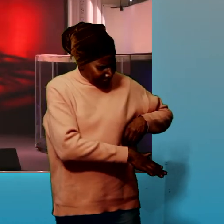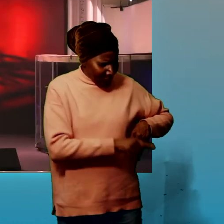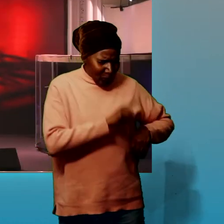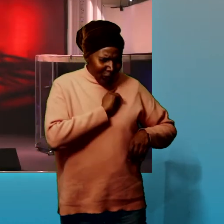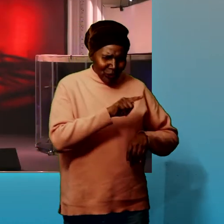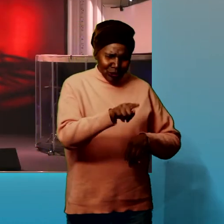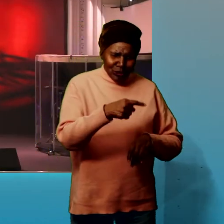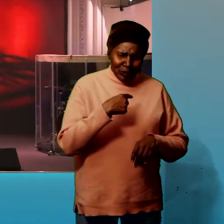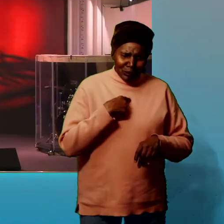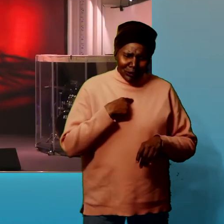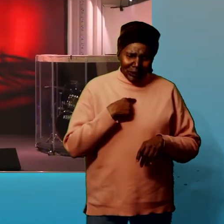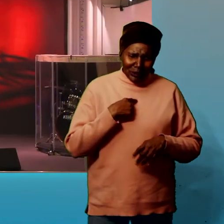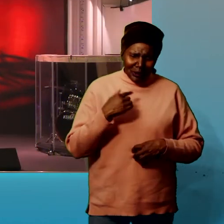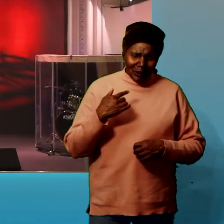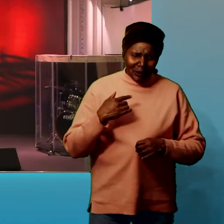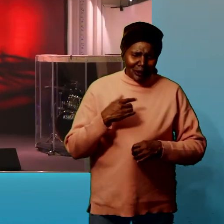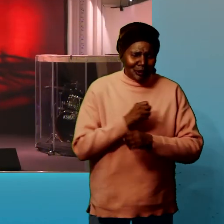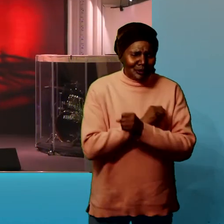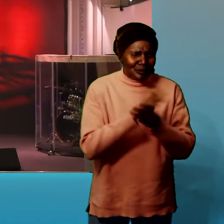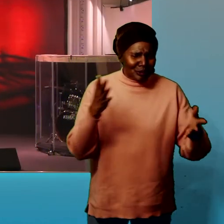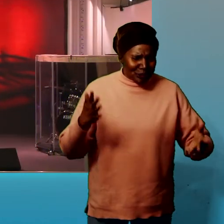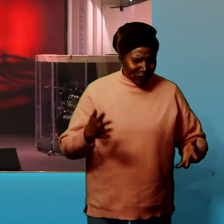He loves you with an everlasting love.